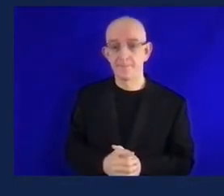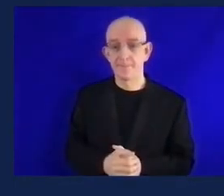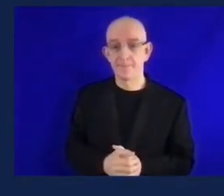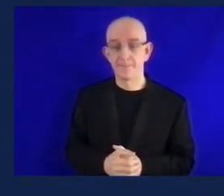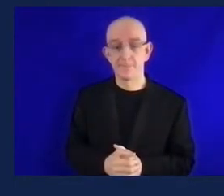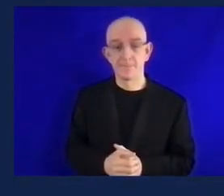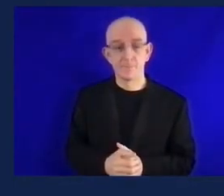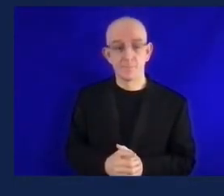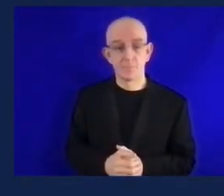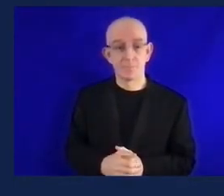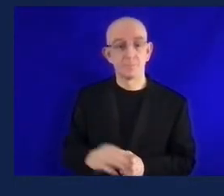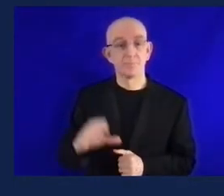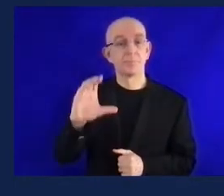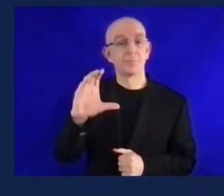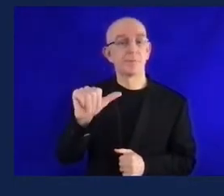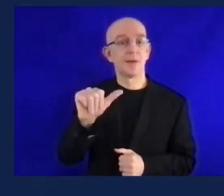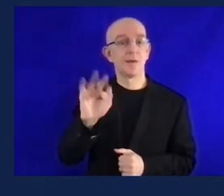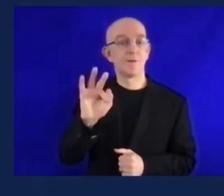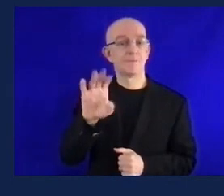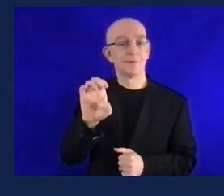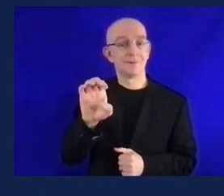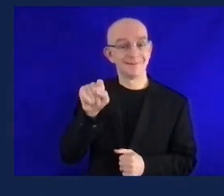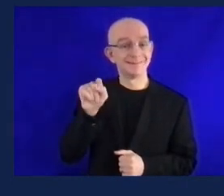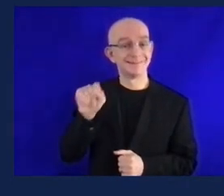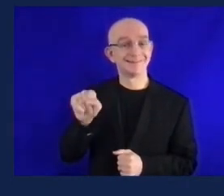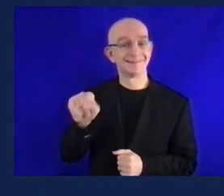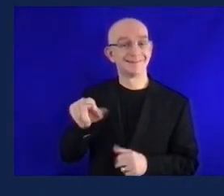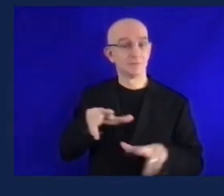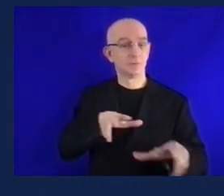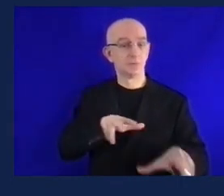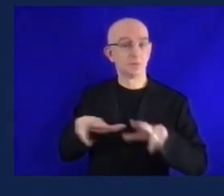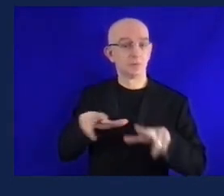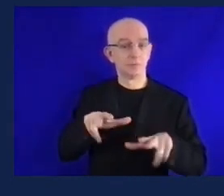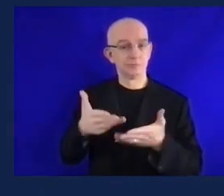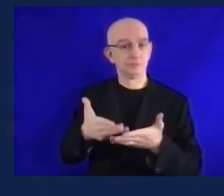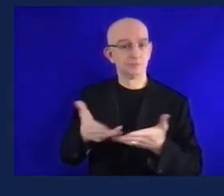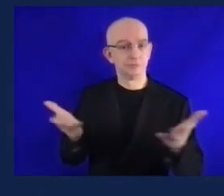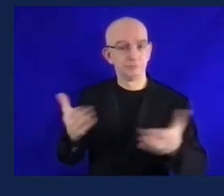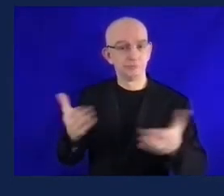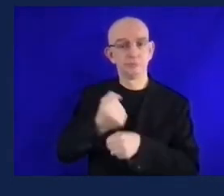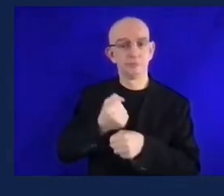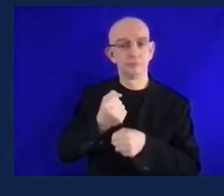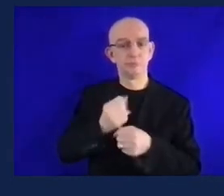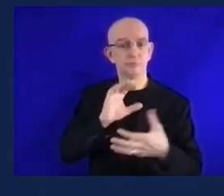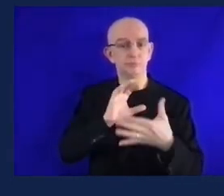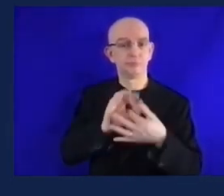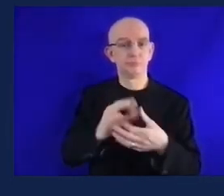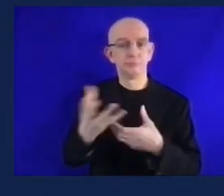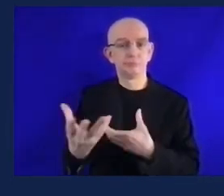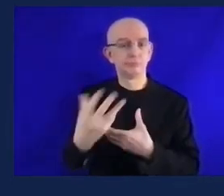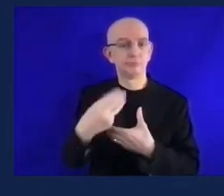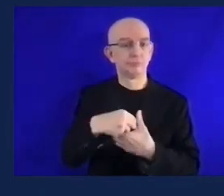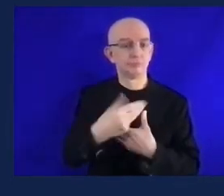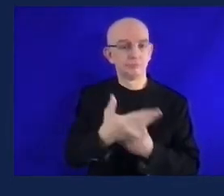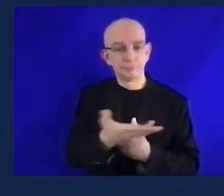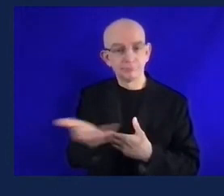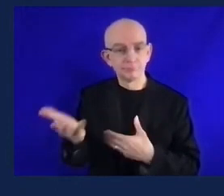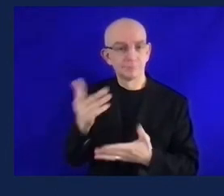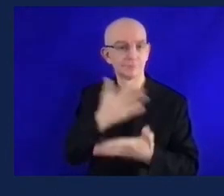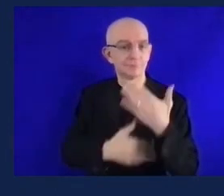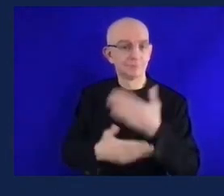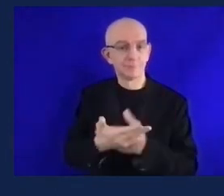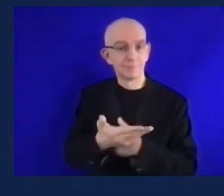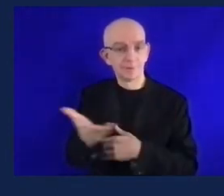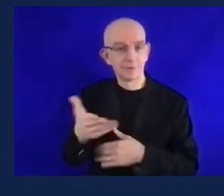and my ambitions. Both CAFE and Levante Foundation have a similar vision. They work